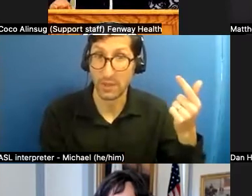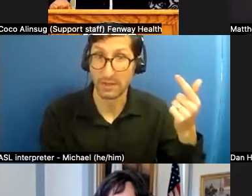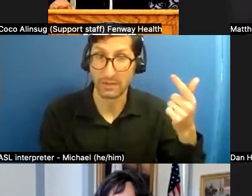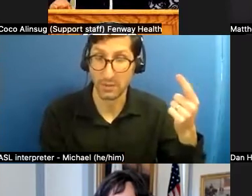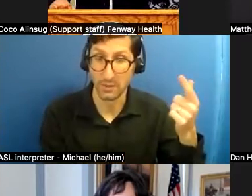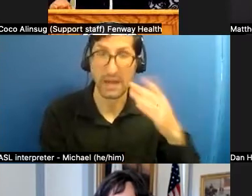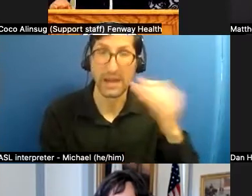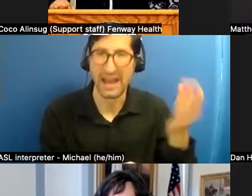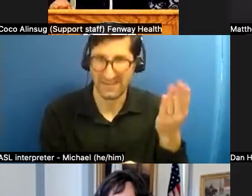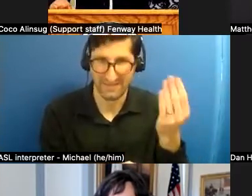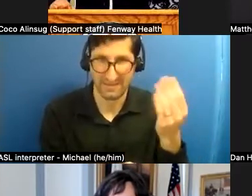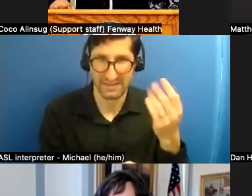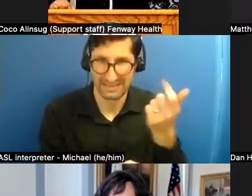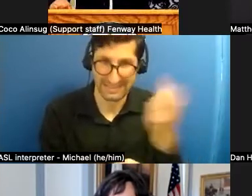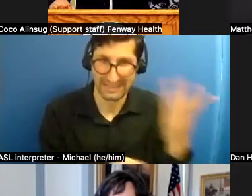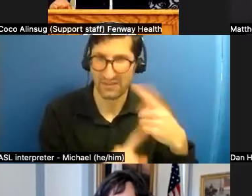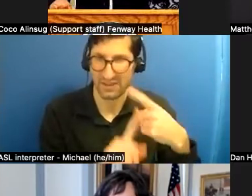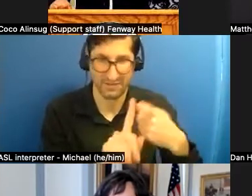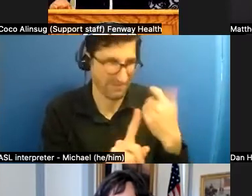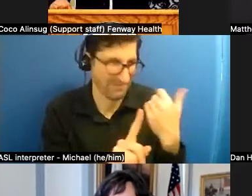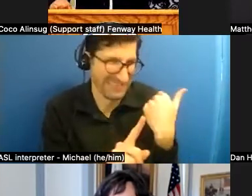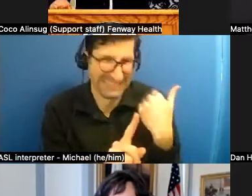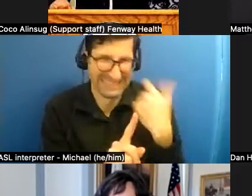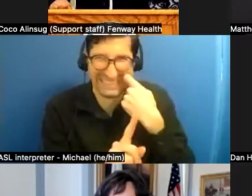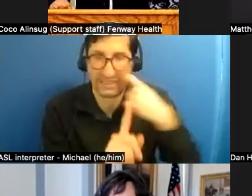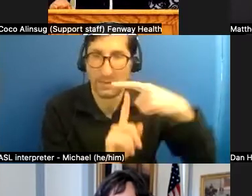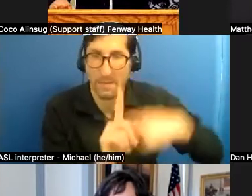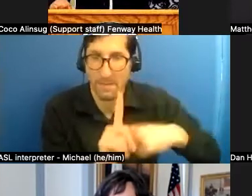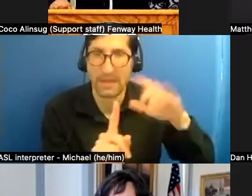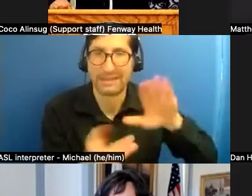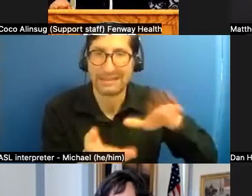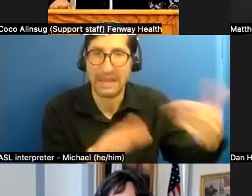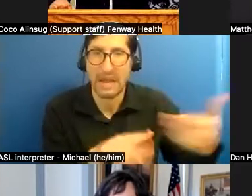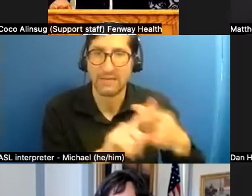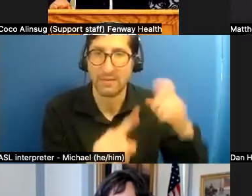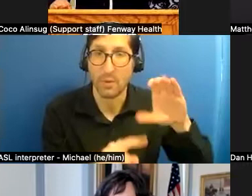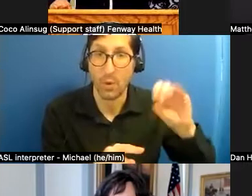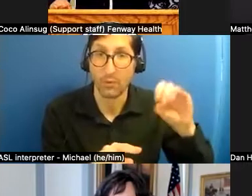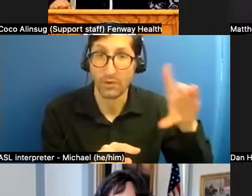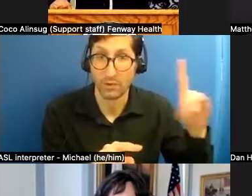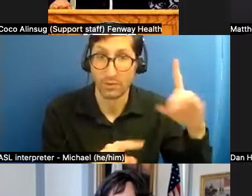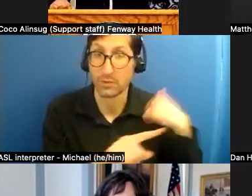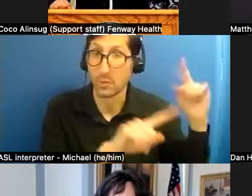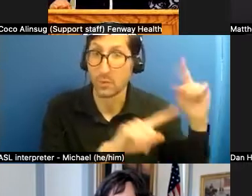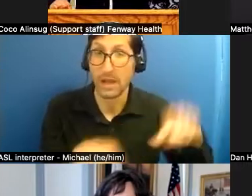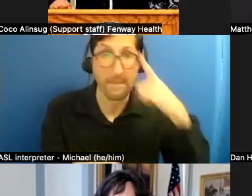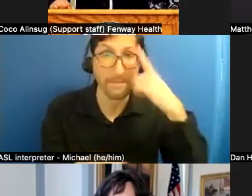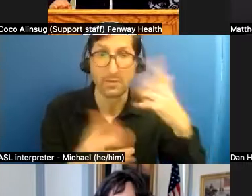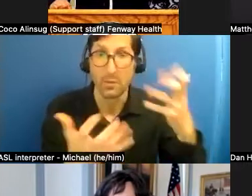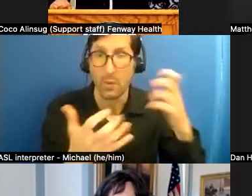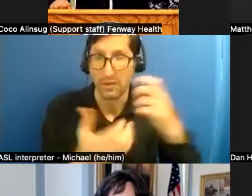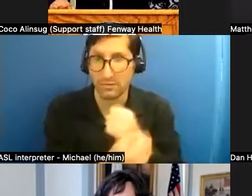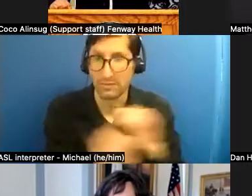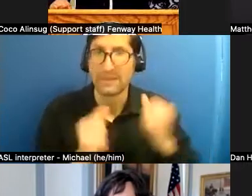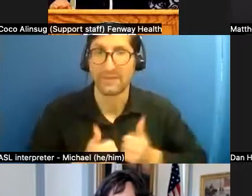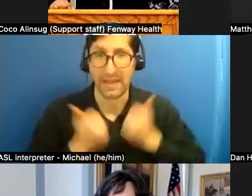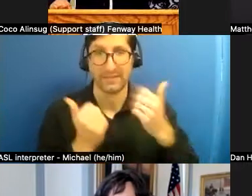from overdose. That is why we're here tonight, to continue to figure out how we can save lives. Thank you.